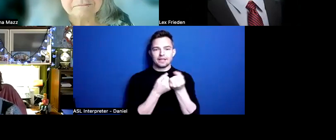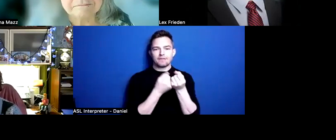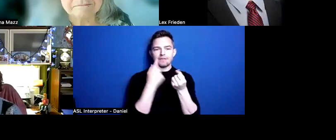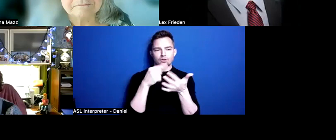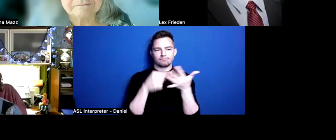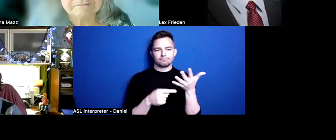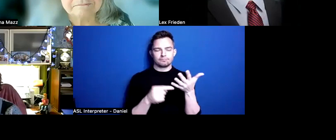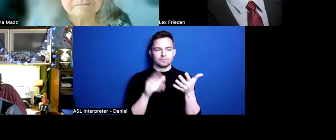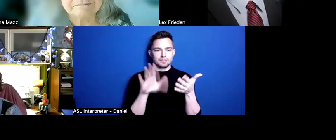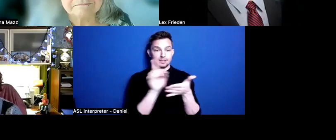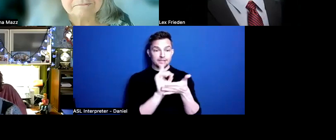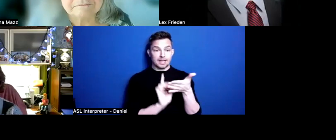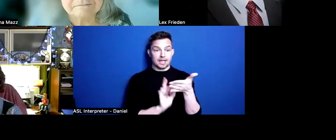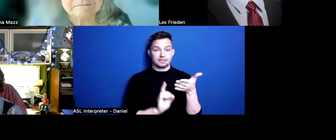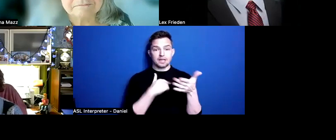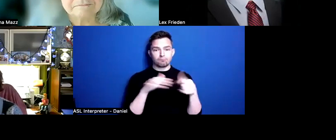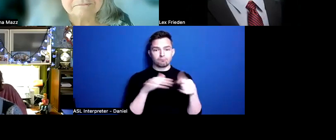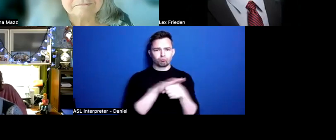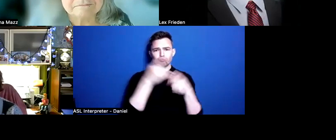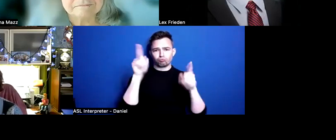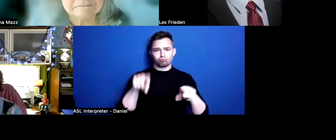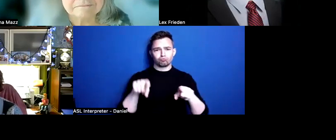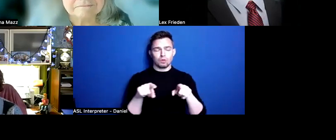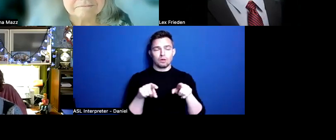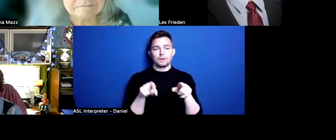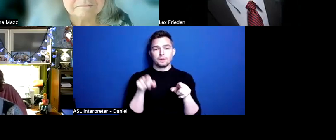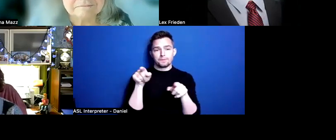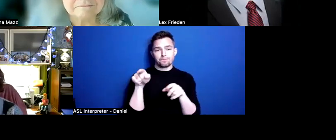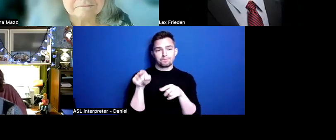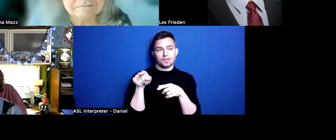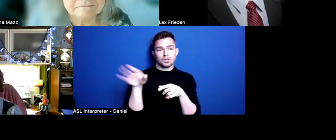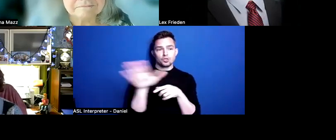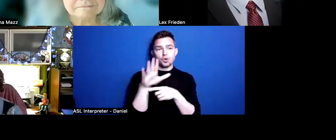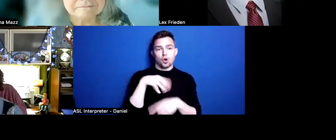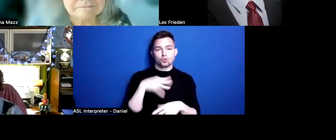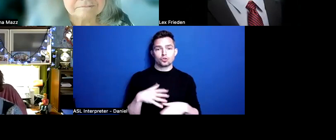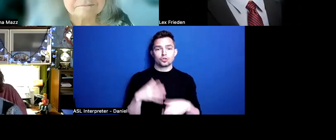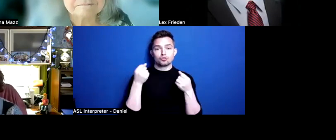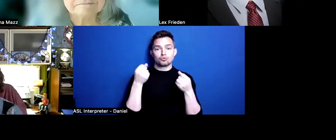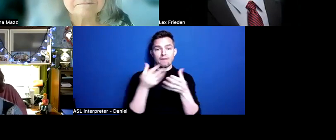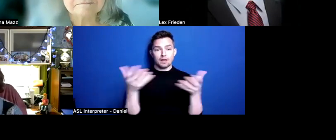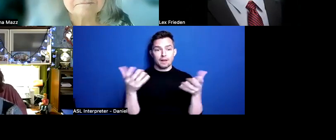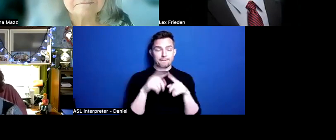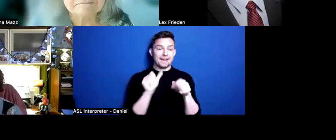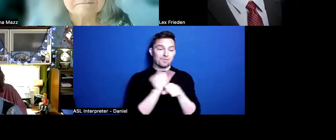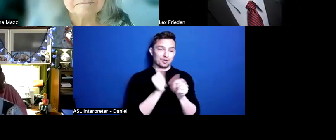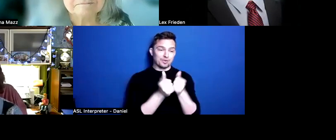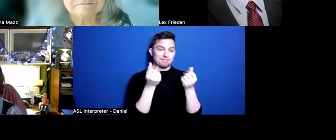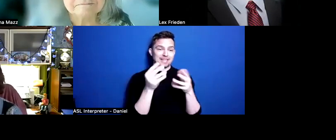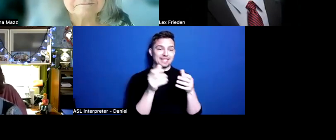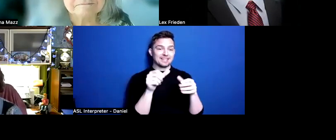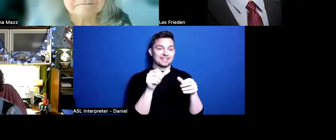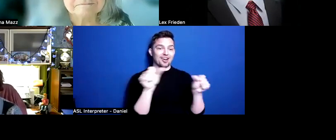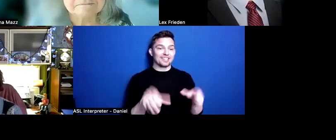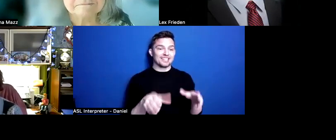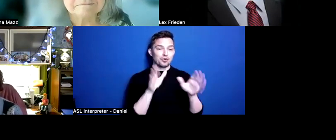even that design. And I understand, and I agree totally that your owners do drive a lot, but I have worked a lot with architects who have pushed back on